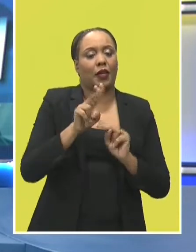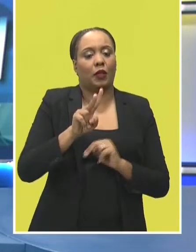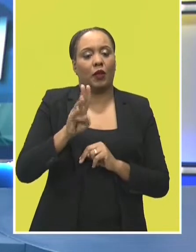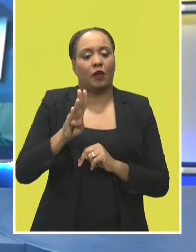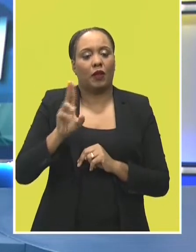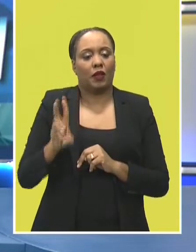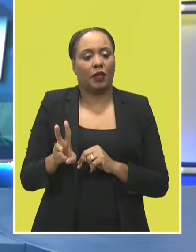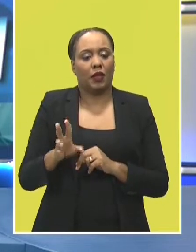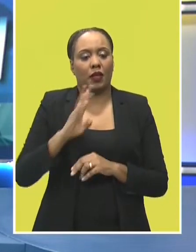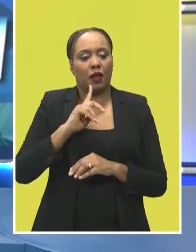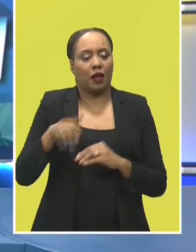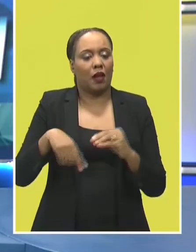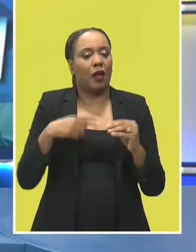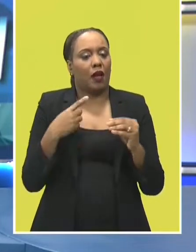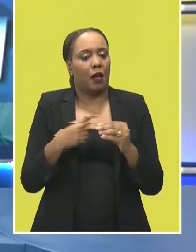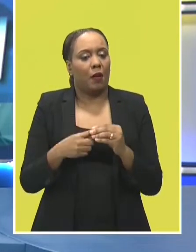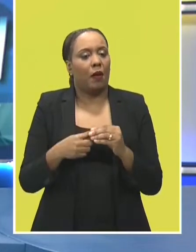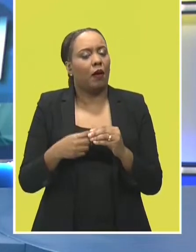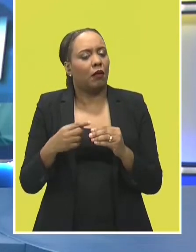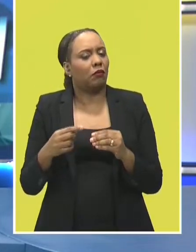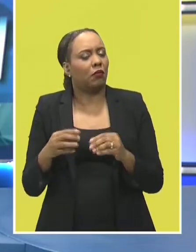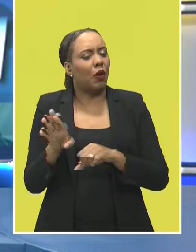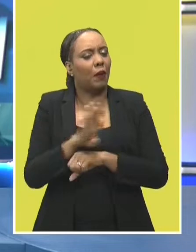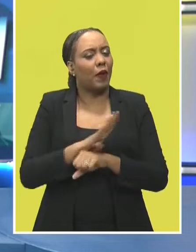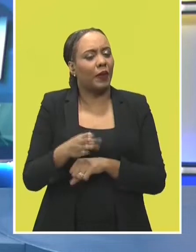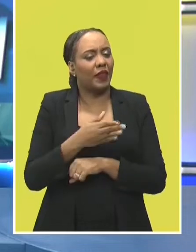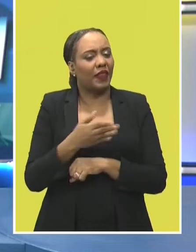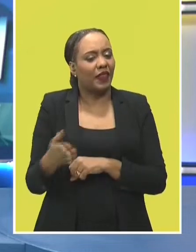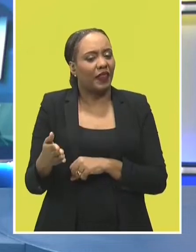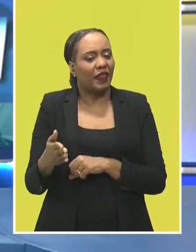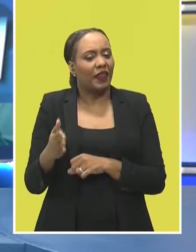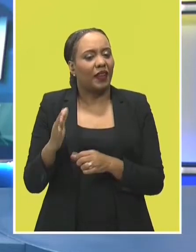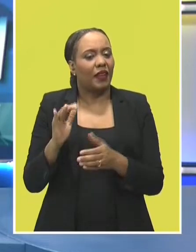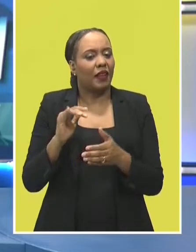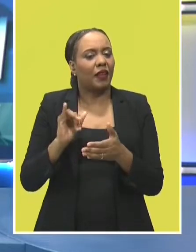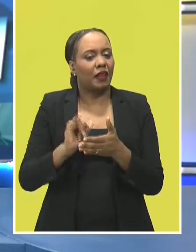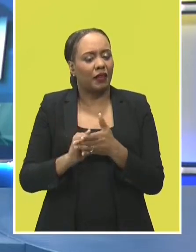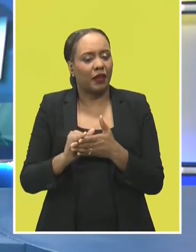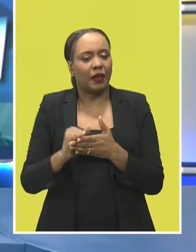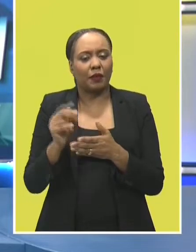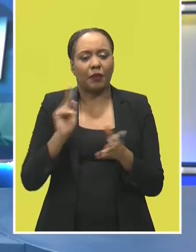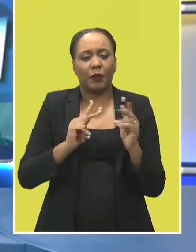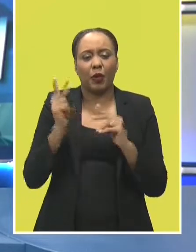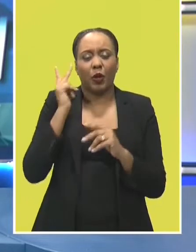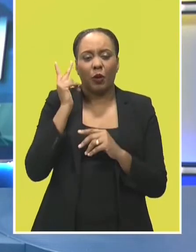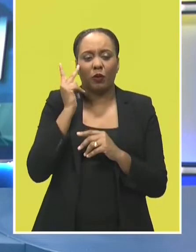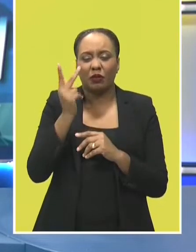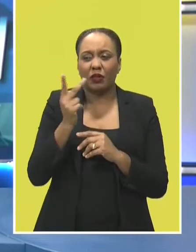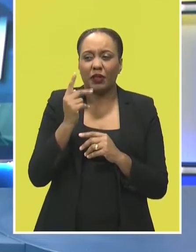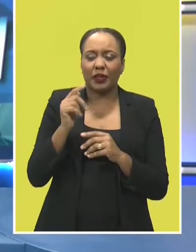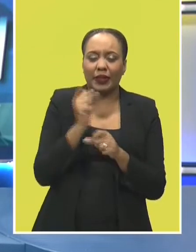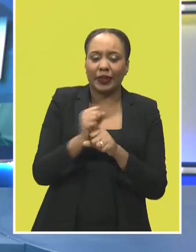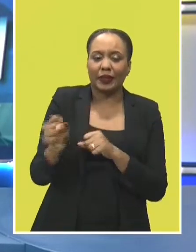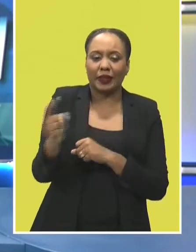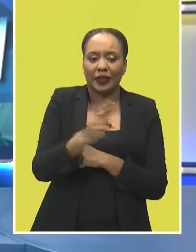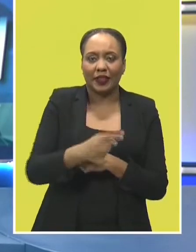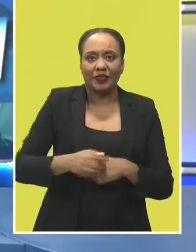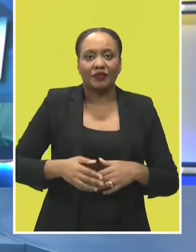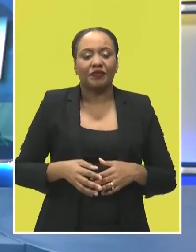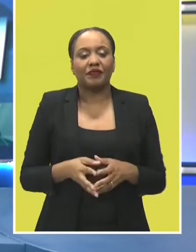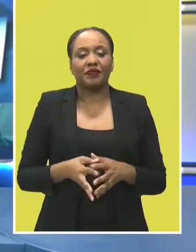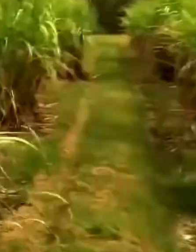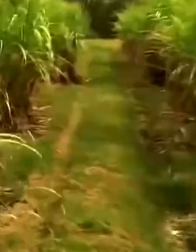Jones looks at one of those iconic pieces of Barbadiana that begathering patrons will be sure to be taking pictures of.